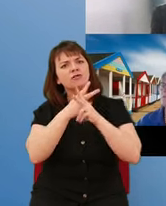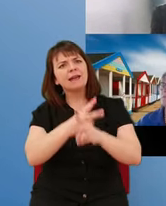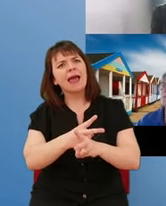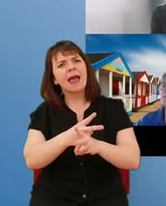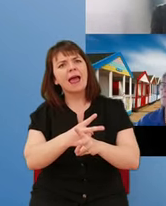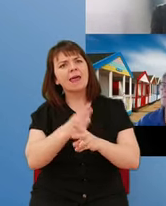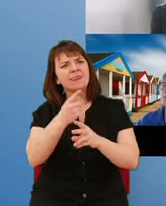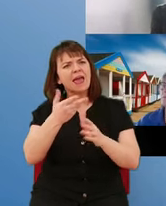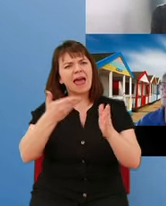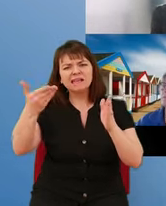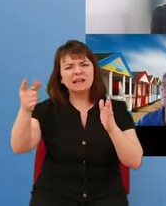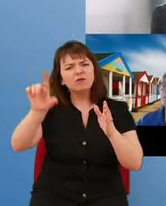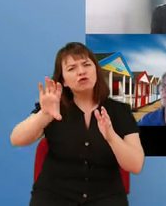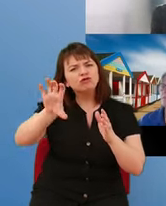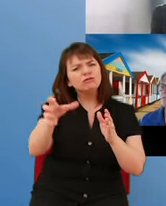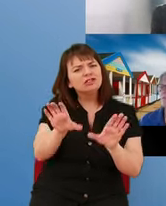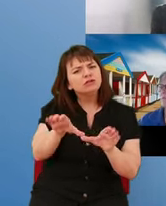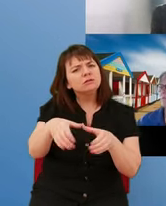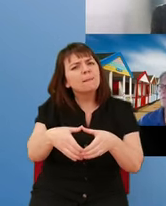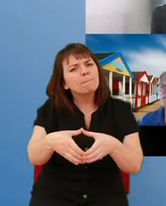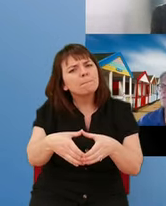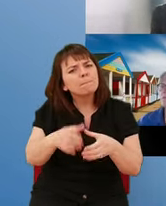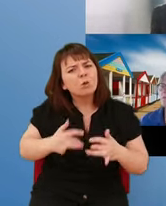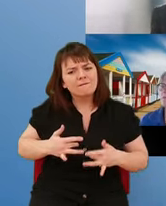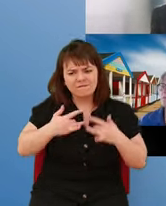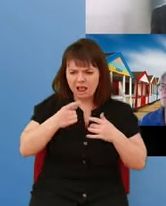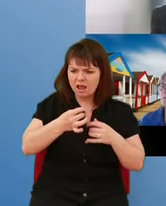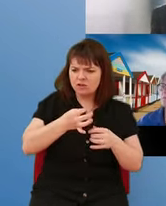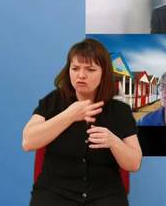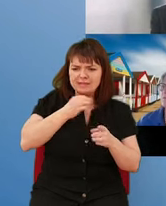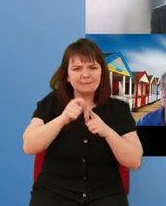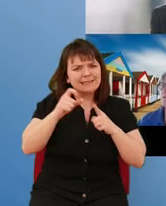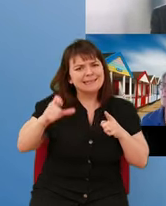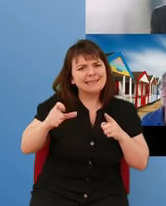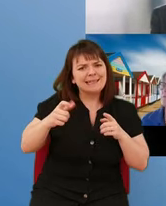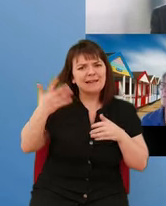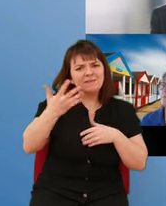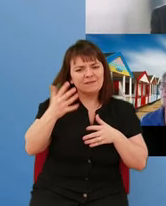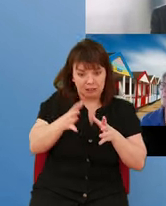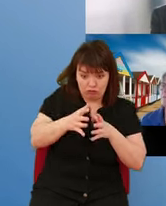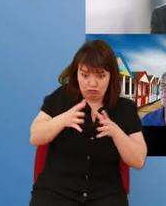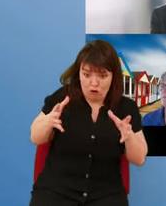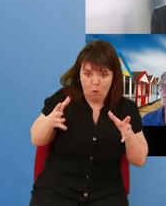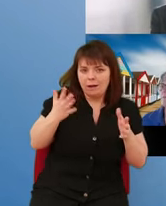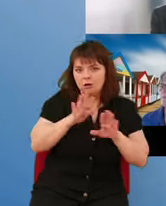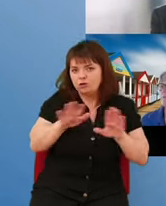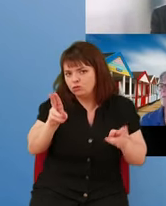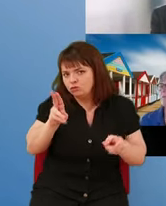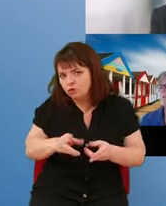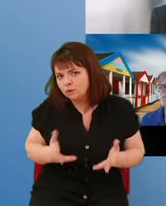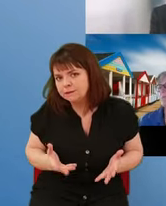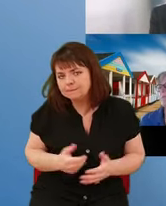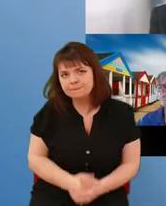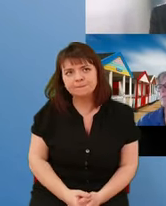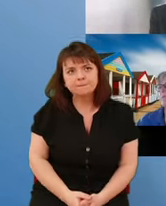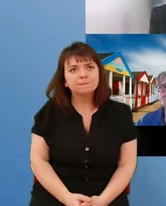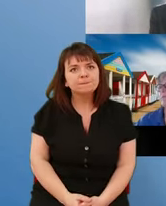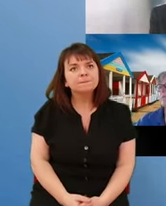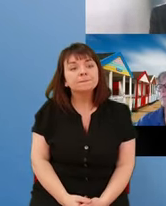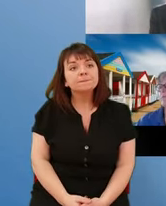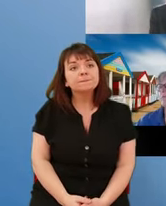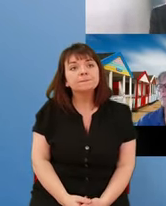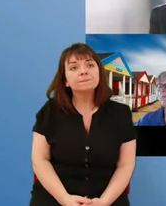actually. Okay. Paul, I will obviously be able to provide more background. Yeah.